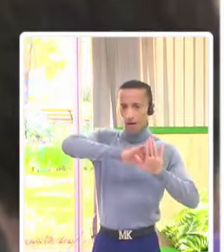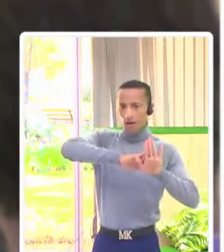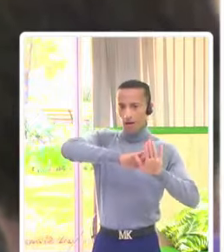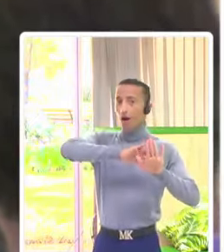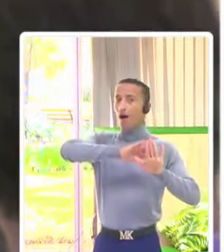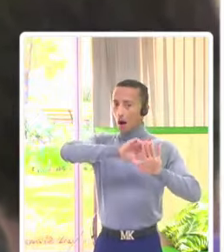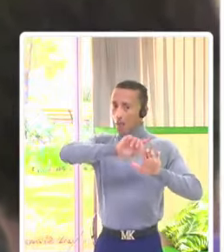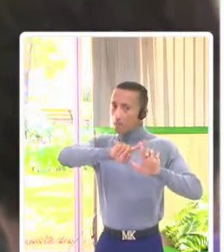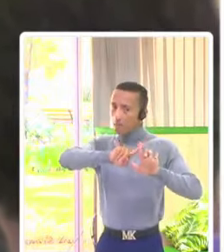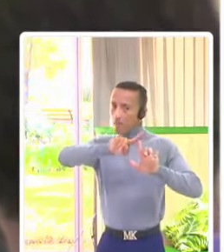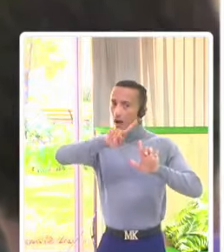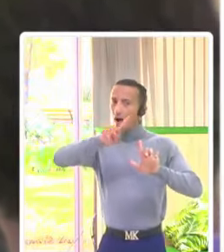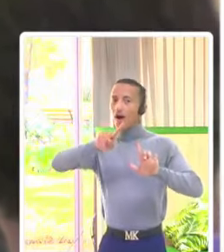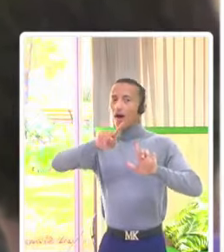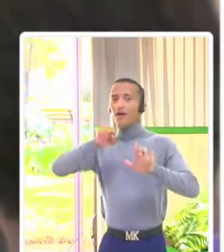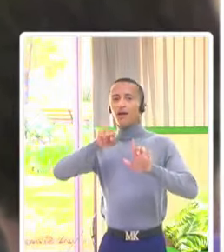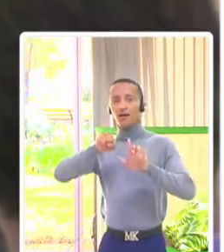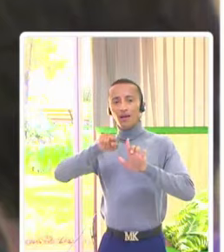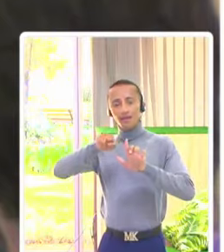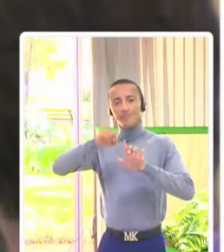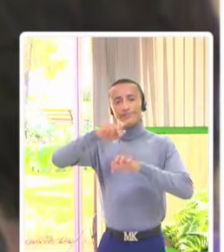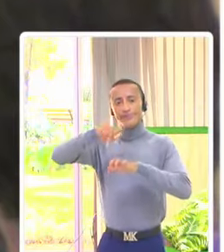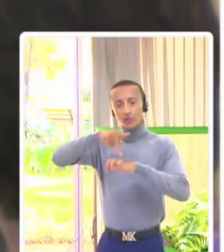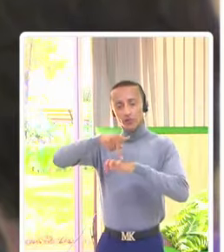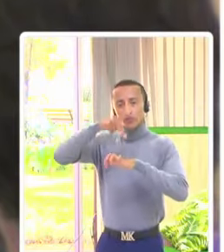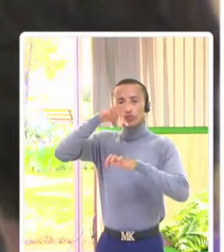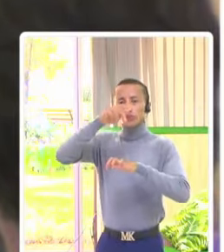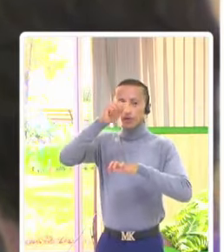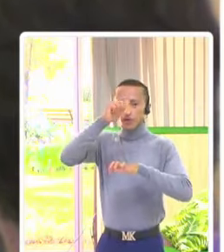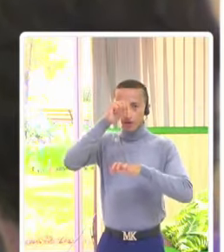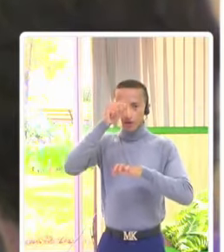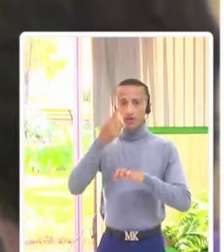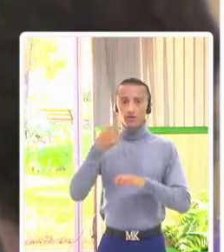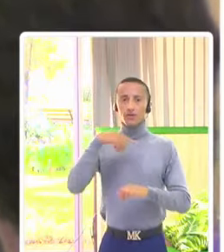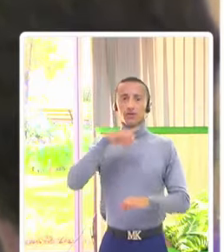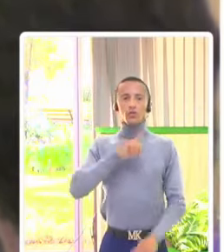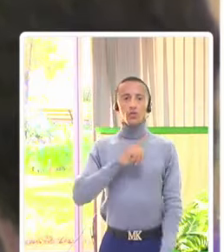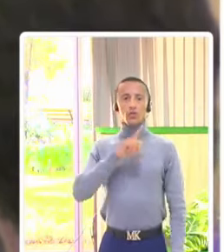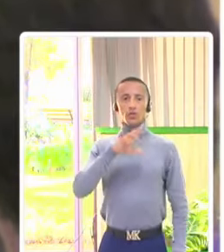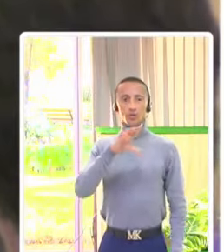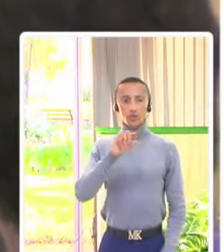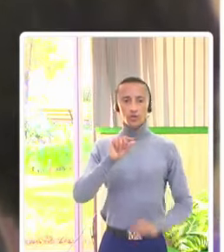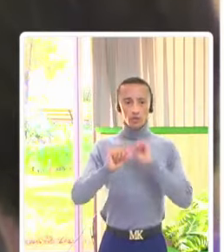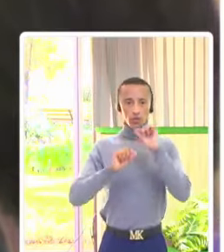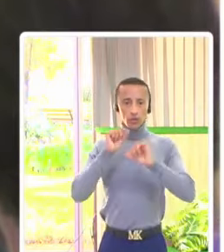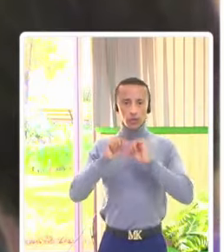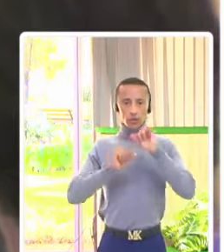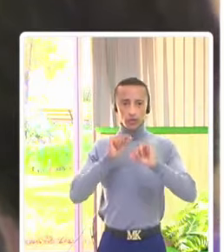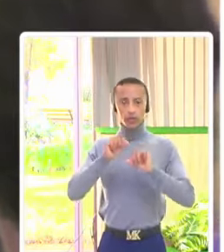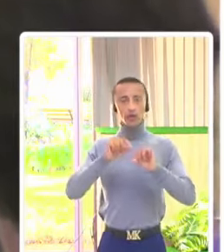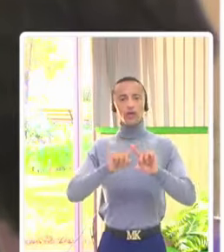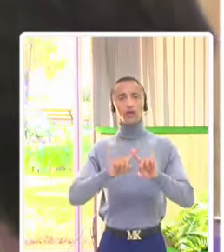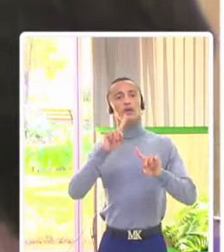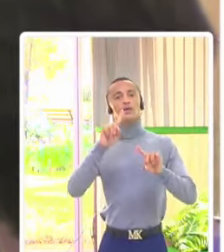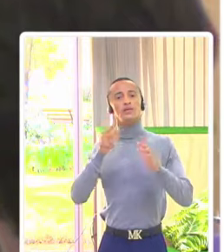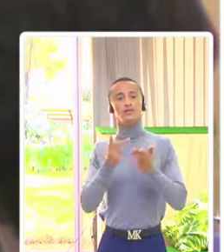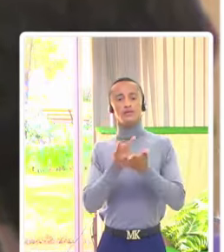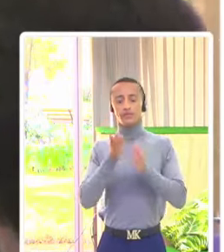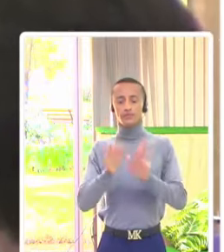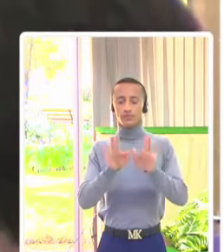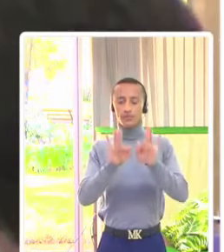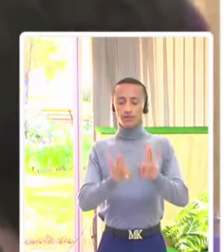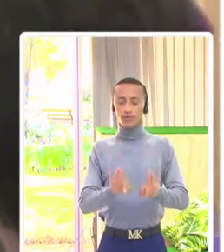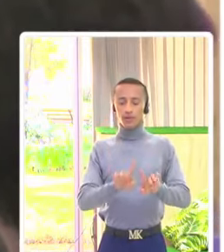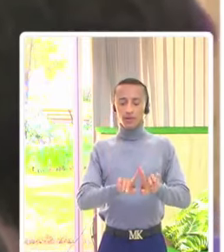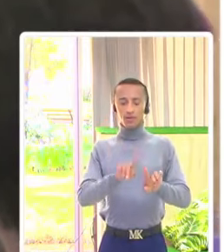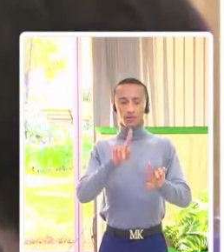And some of those, not all of them, some of them have been unveiled with a lot of fanfare and not delivered. But there have been some very notable